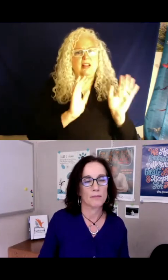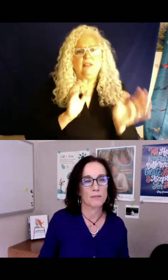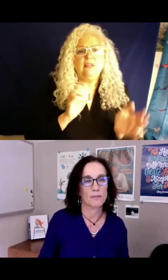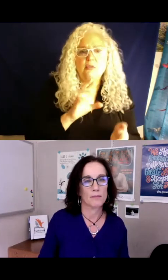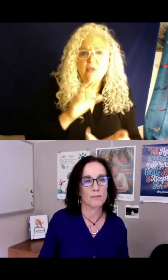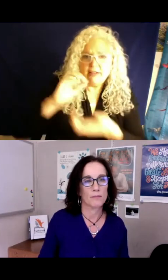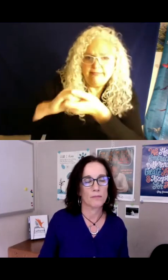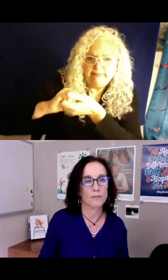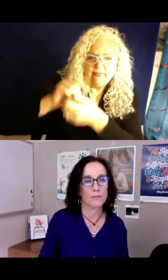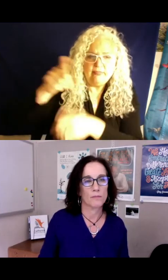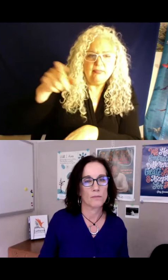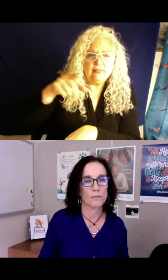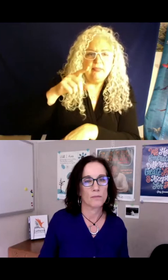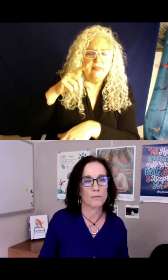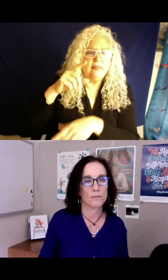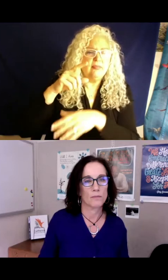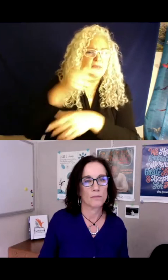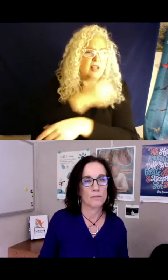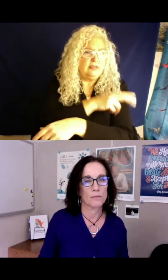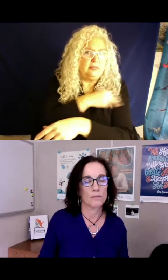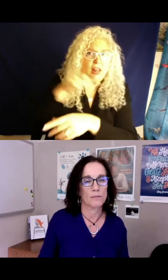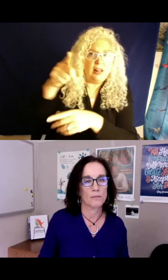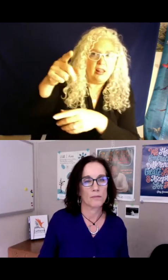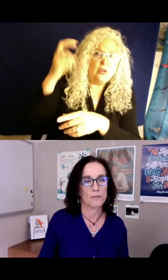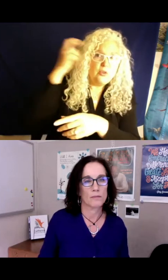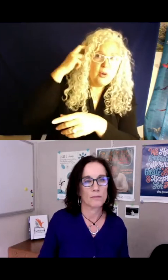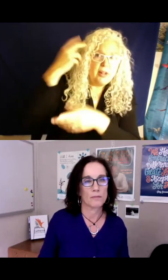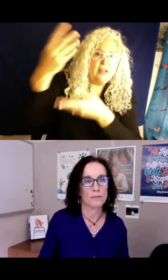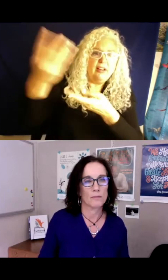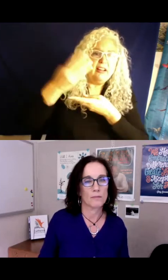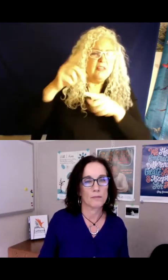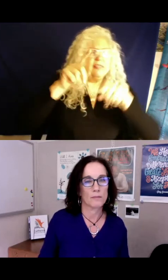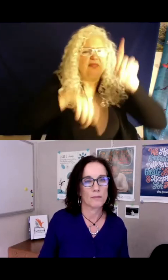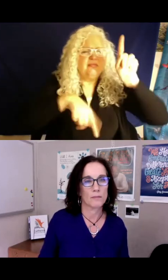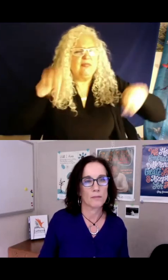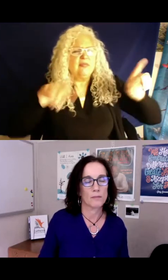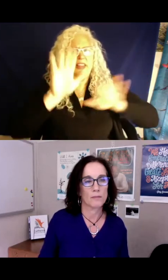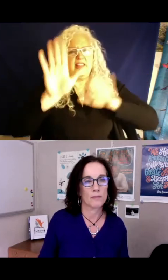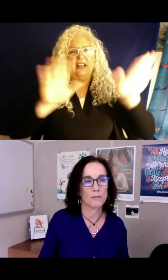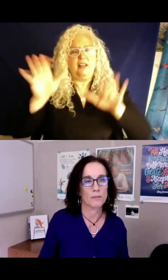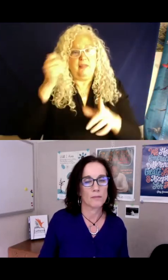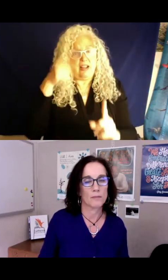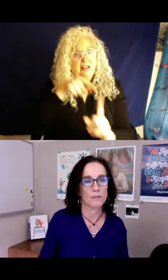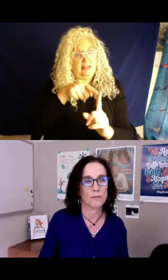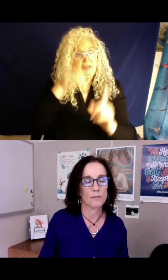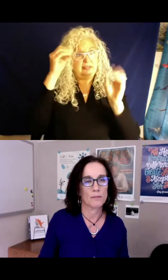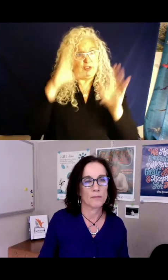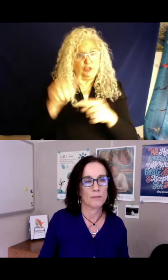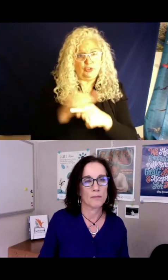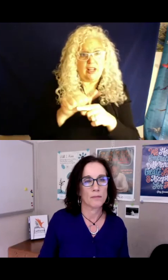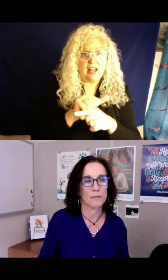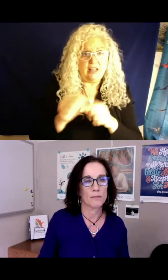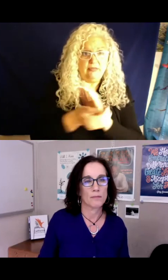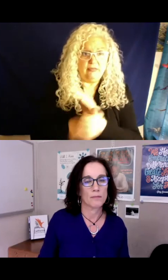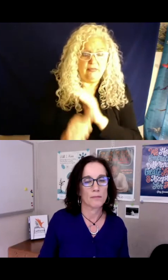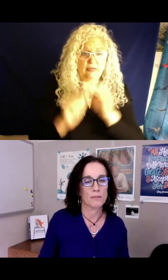focus on just speech and oral communication, or may partner with the hospitals and their cochlear